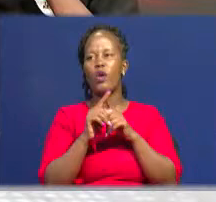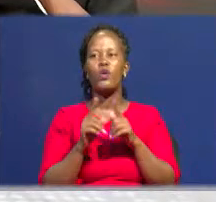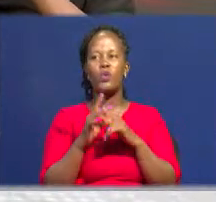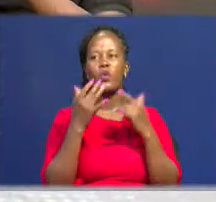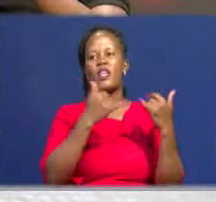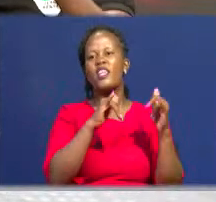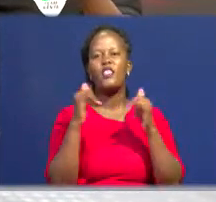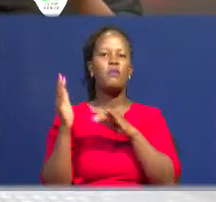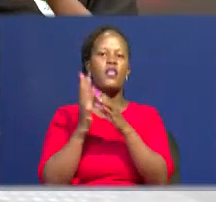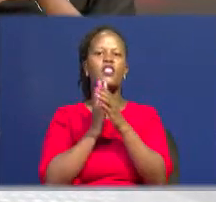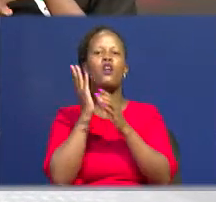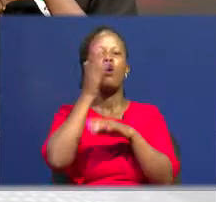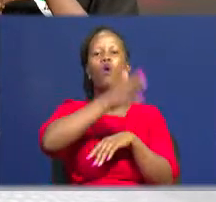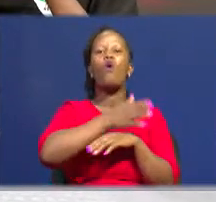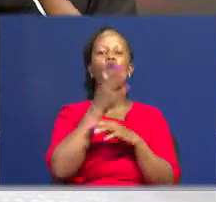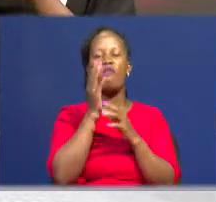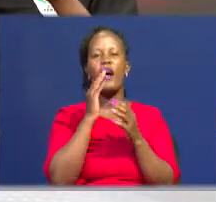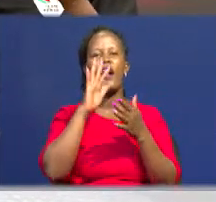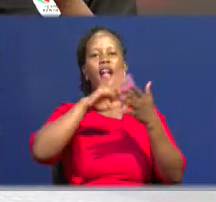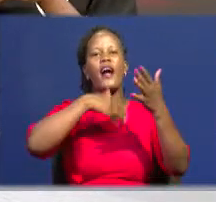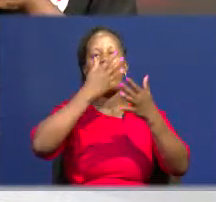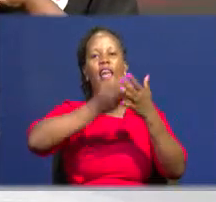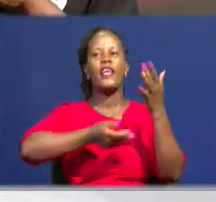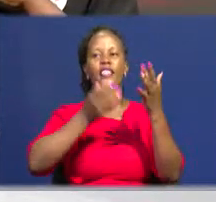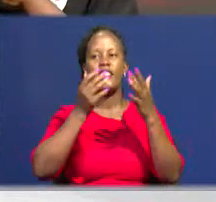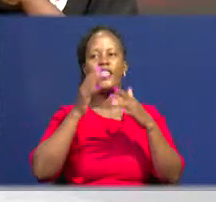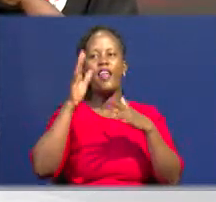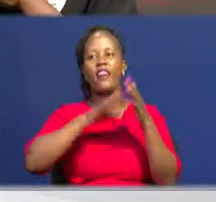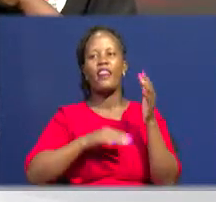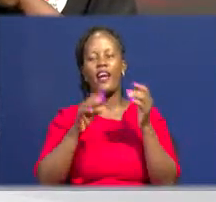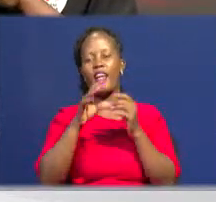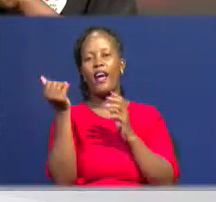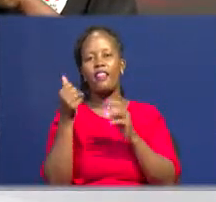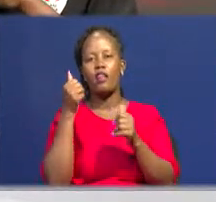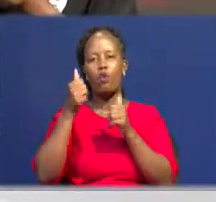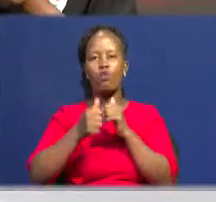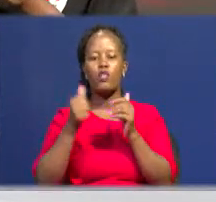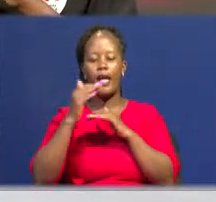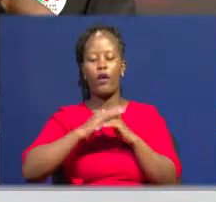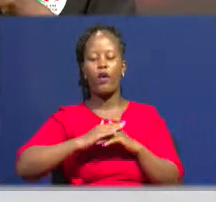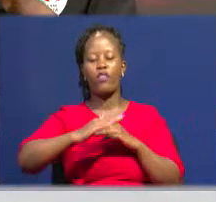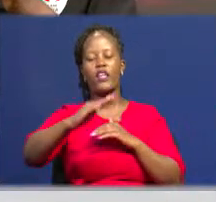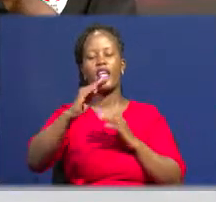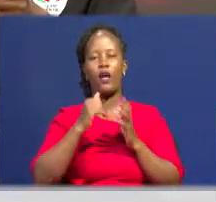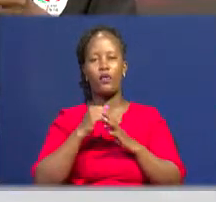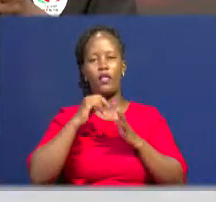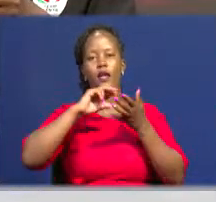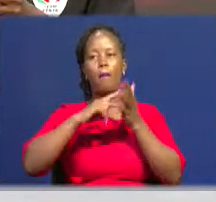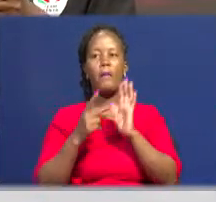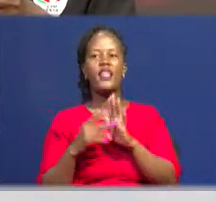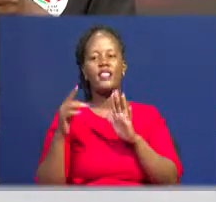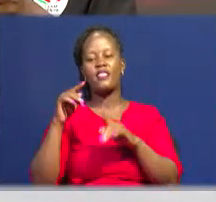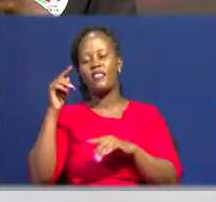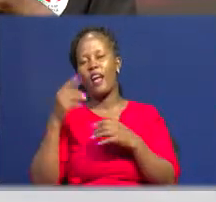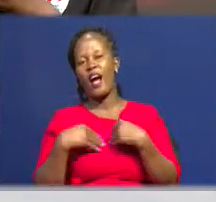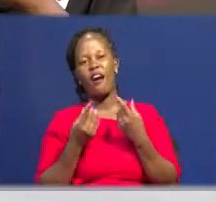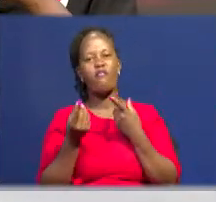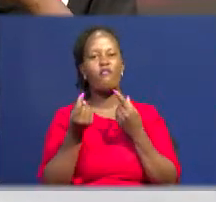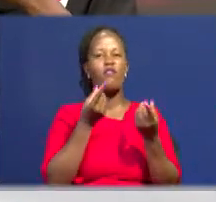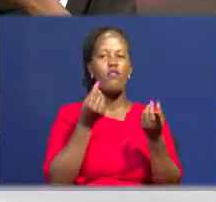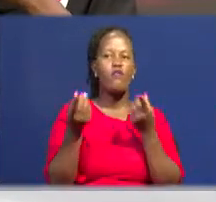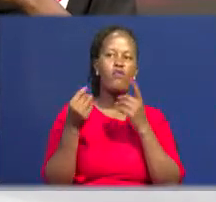net rather than a net that's on the ground. So the variations, there are small